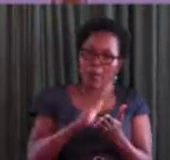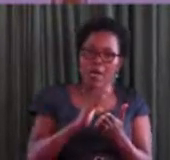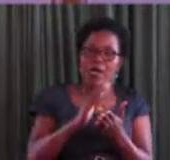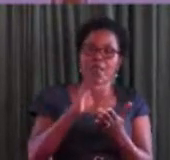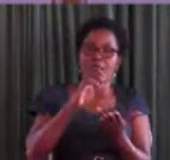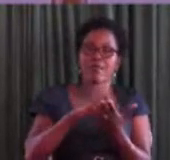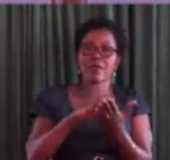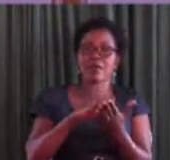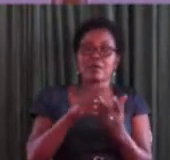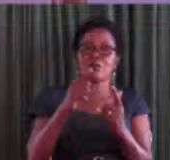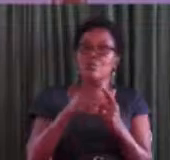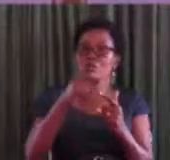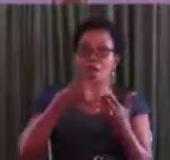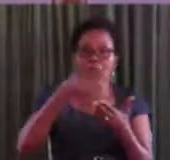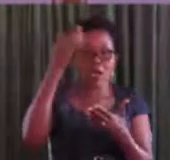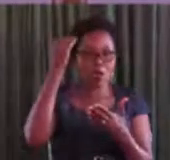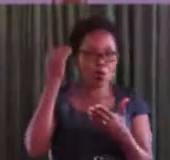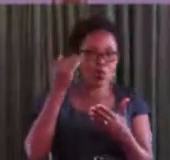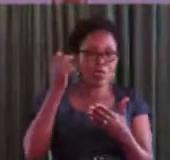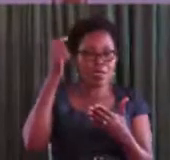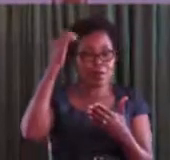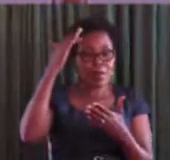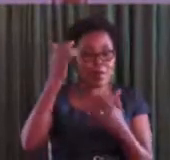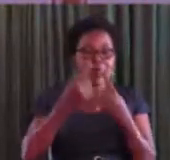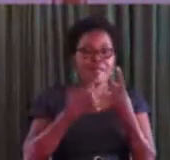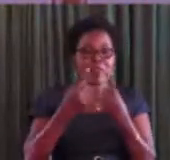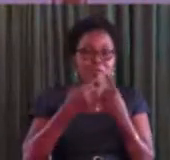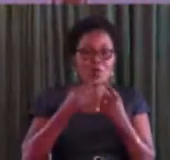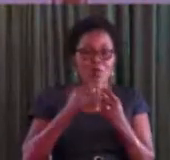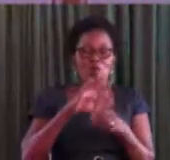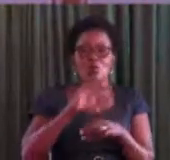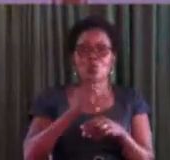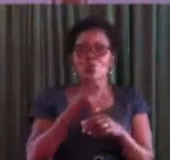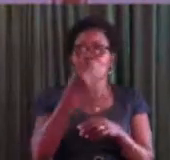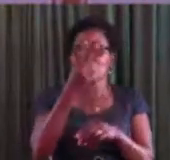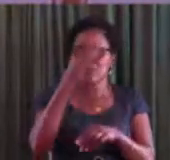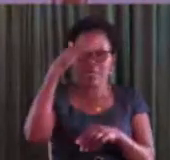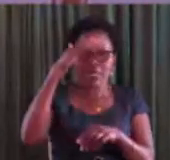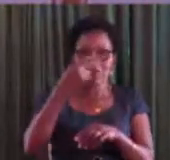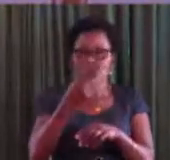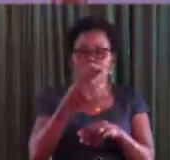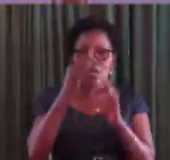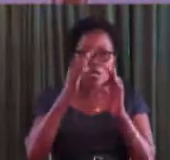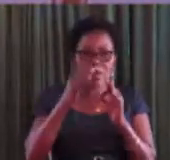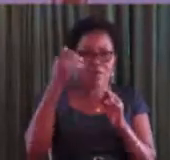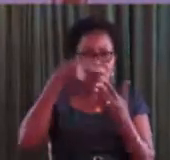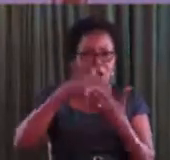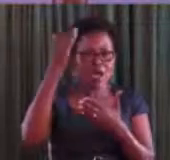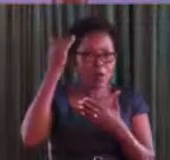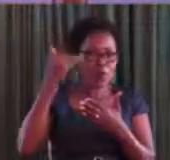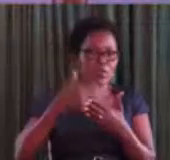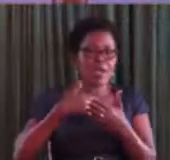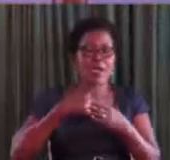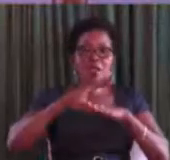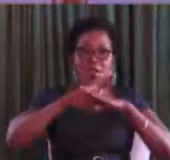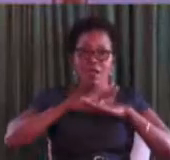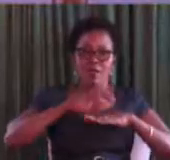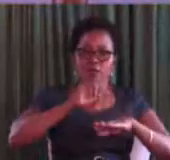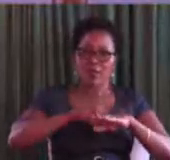debate between us took nearly 2 days, whether there was enough time for the High Court to